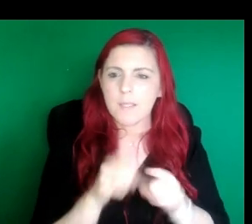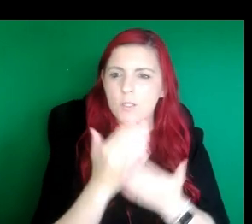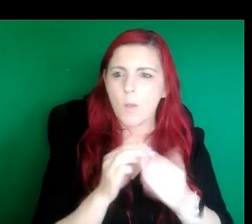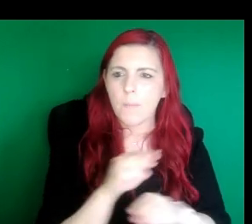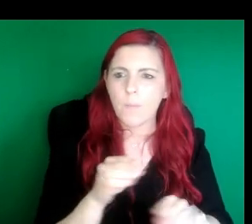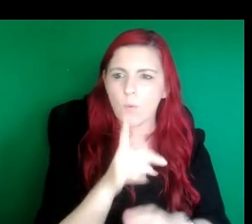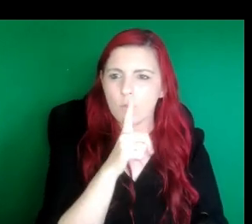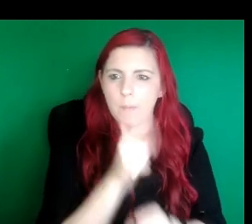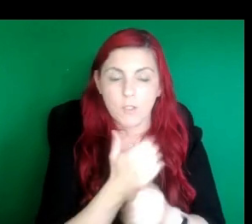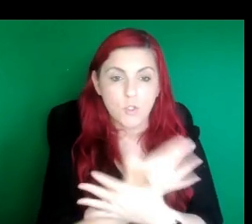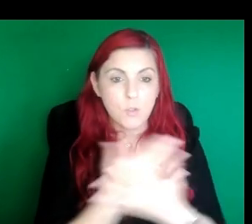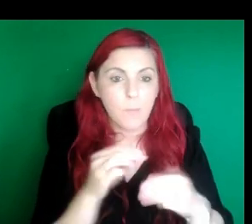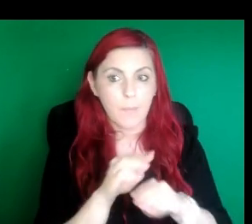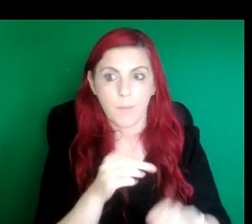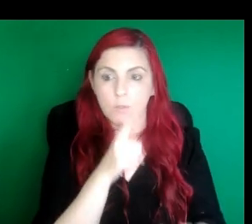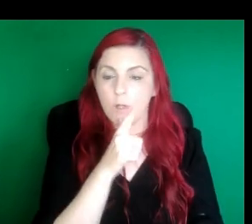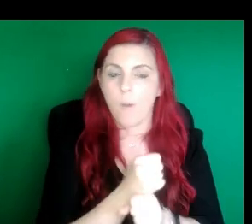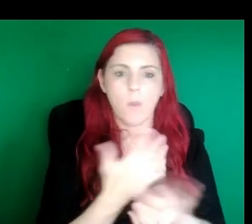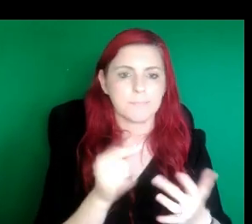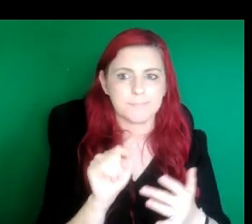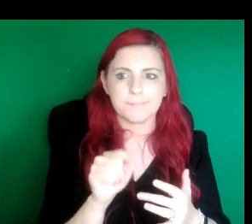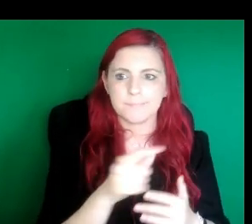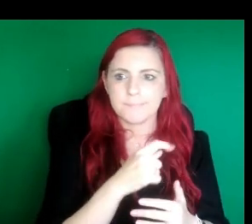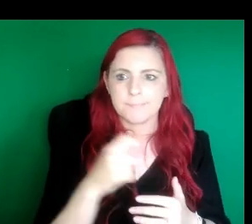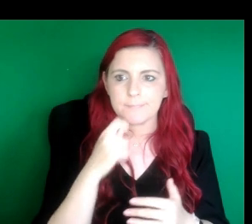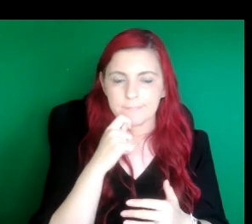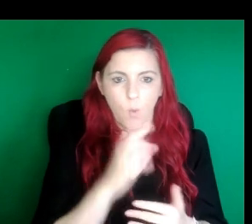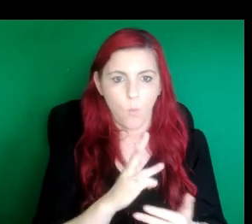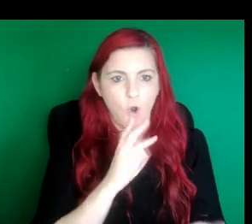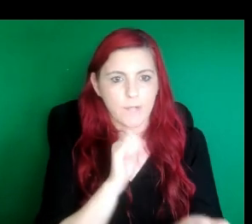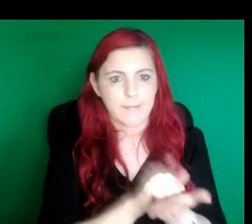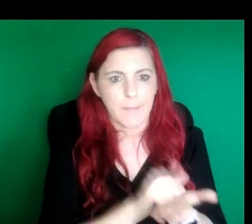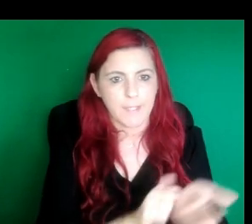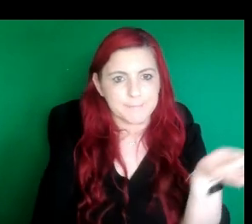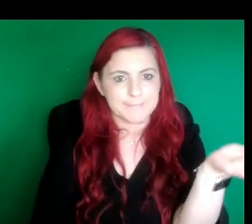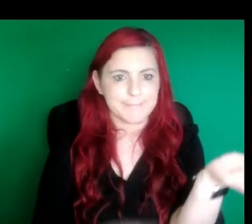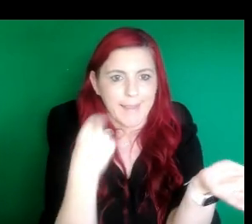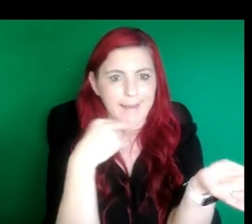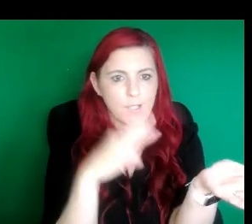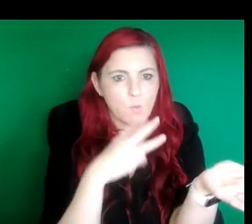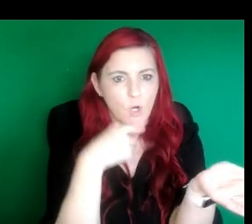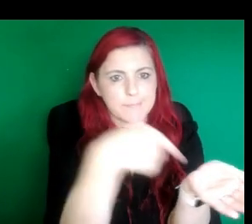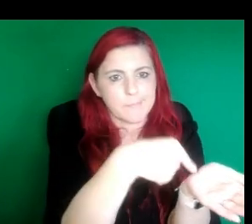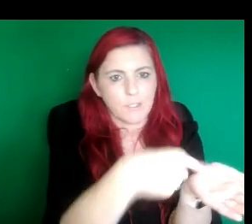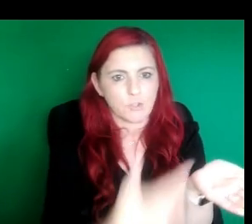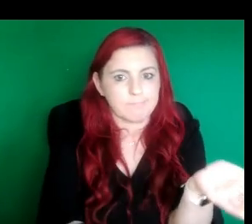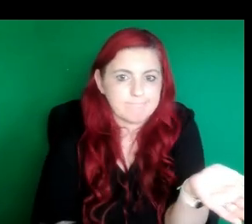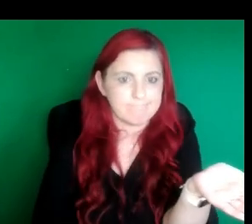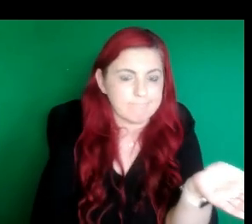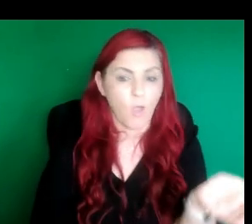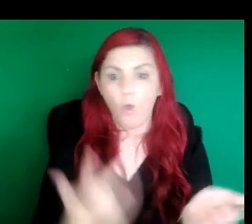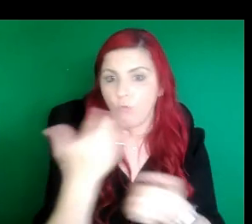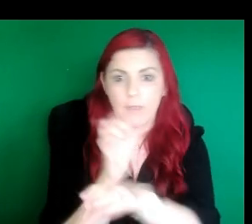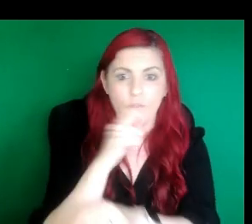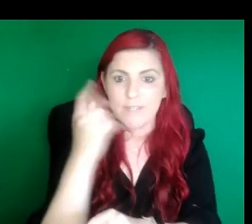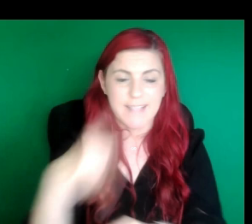about it. So many people referred to these laws as like just words on a page or pretty words on a page. And this was across all three